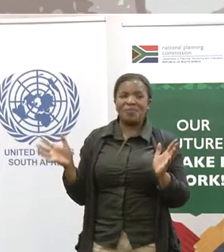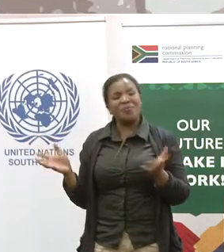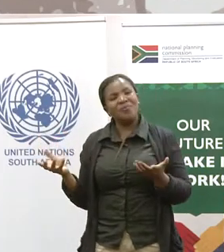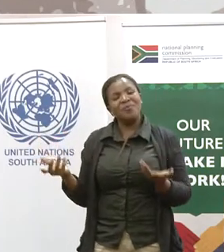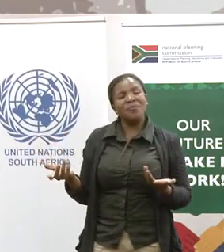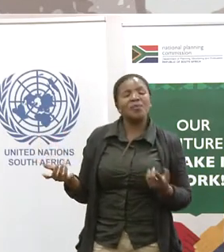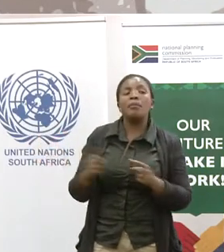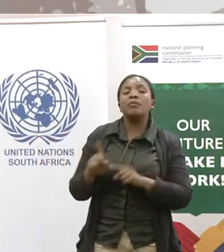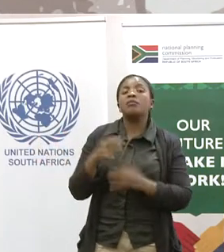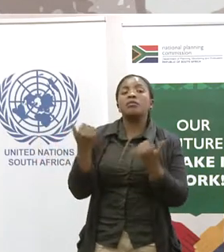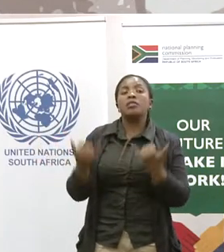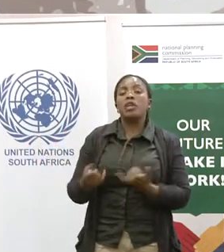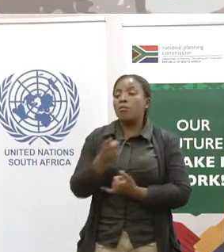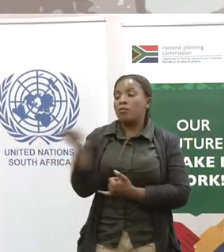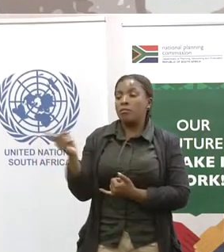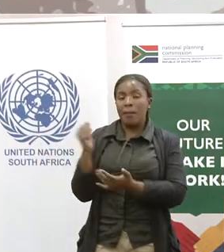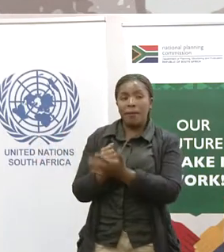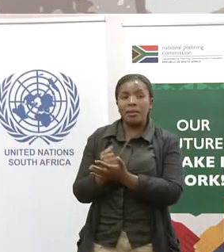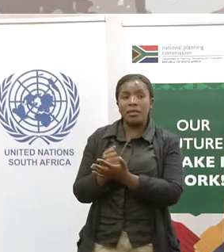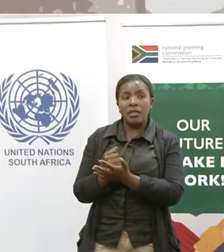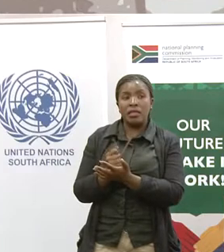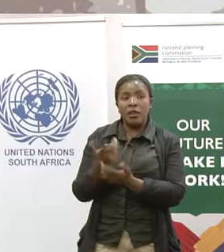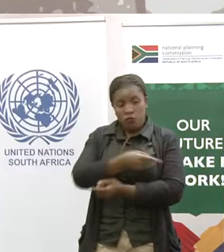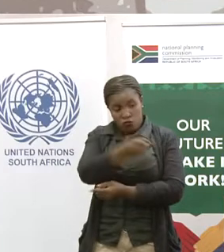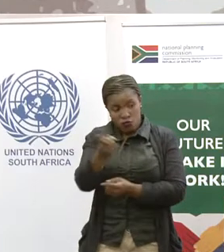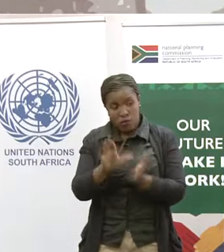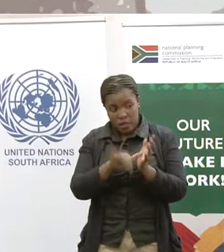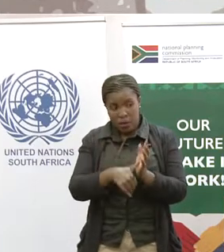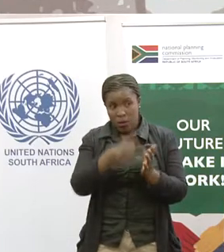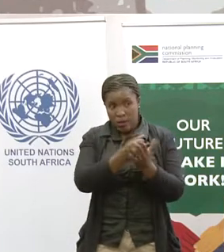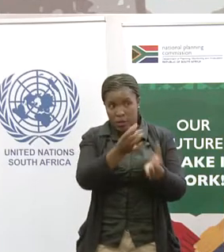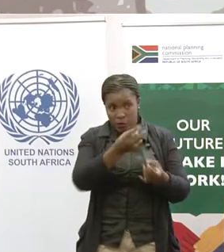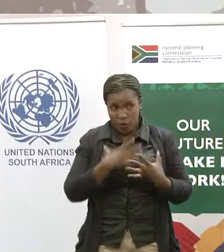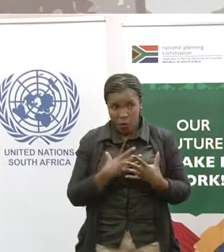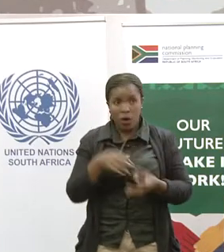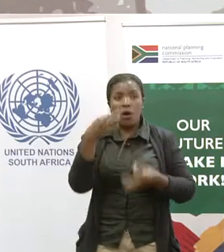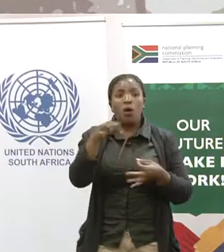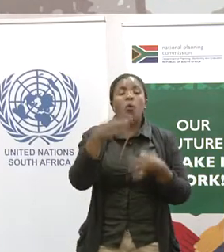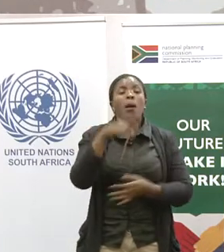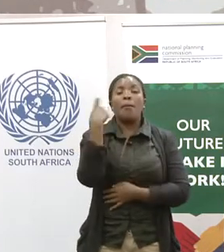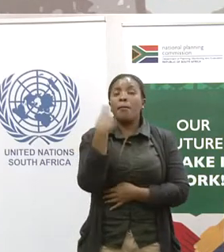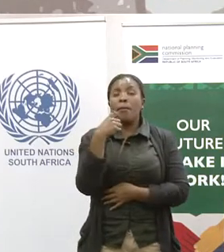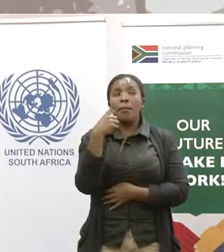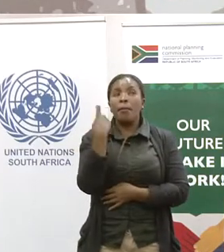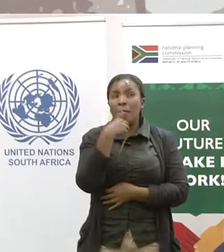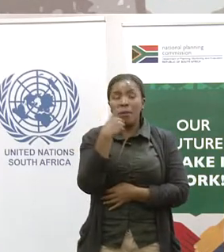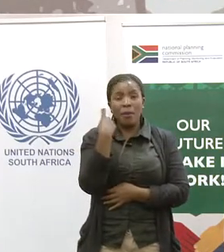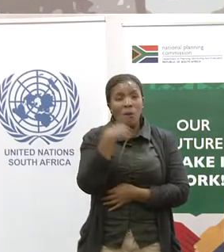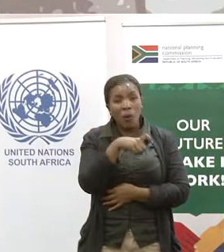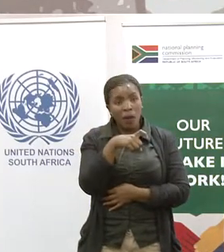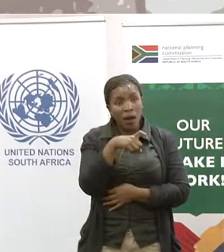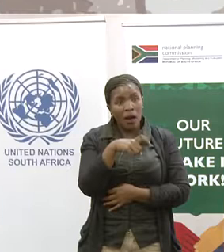they now need to tell us, is the white paper good enough? Are we still have to roll up our sleeves and come